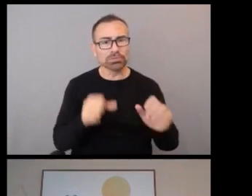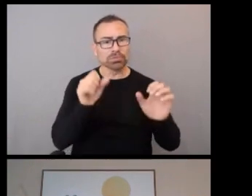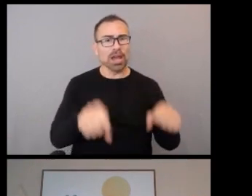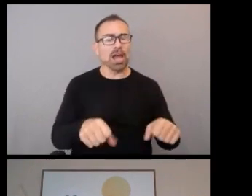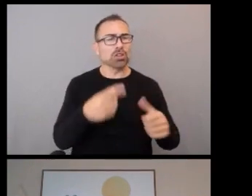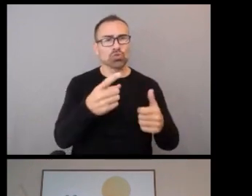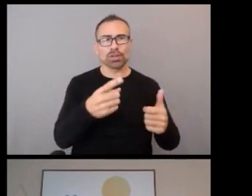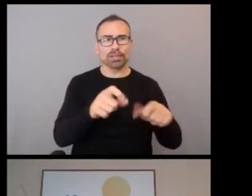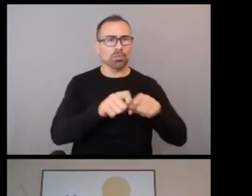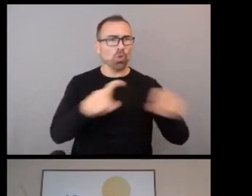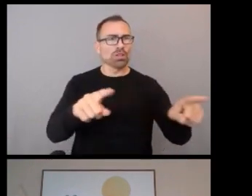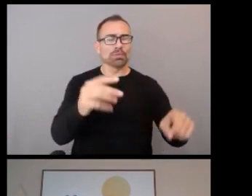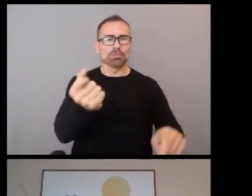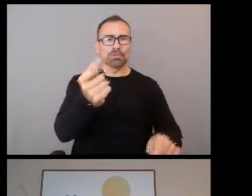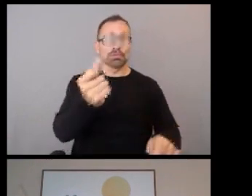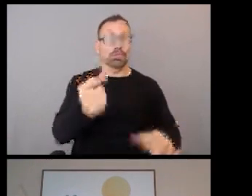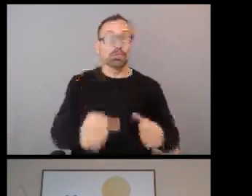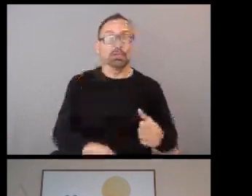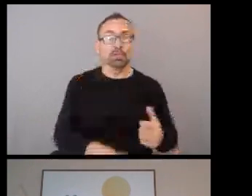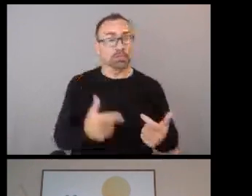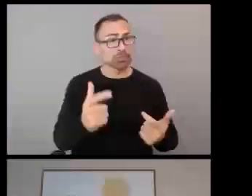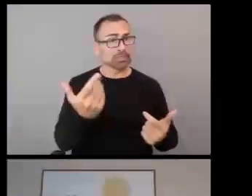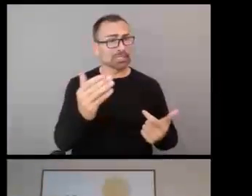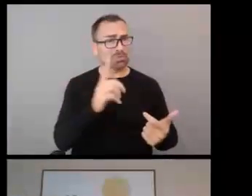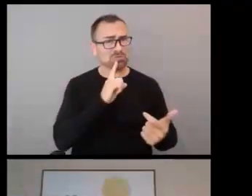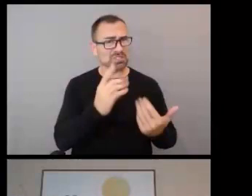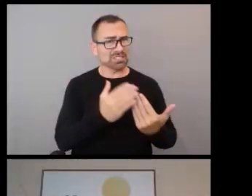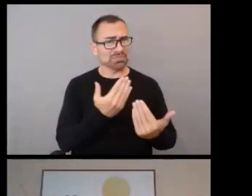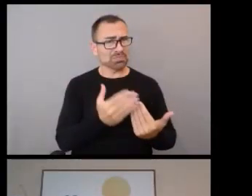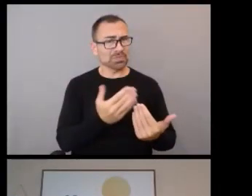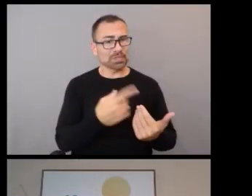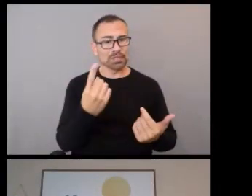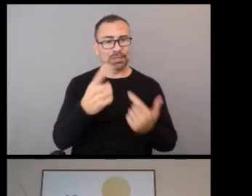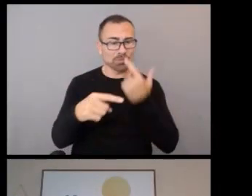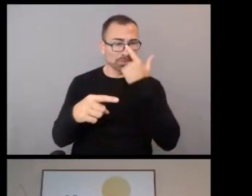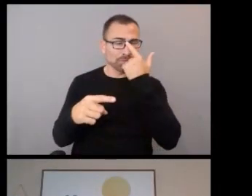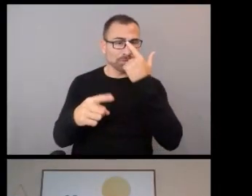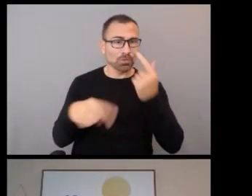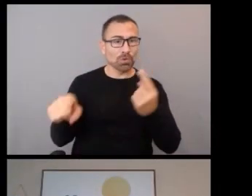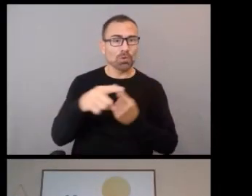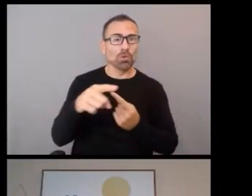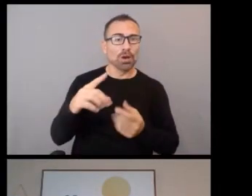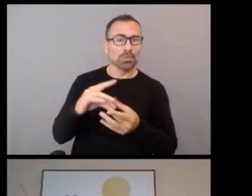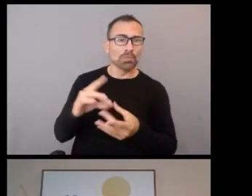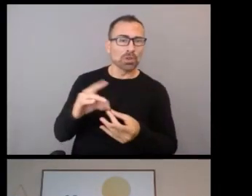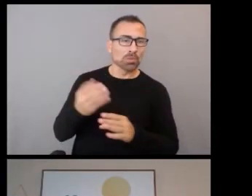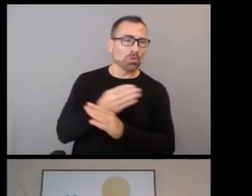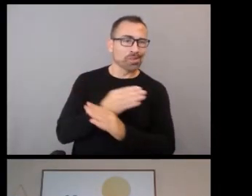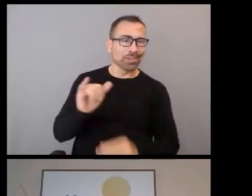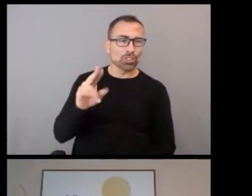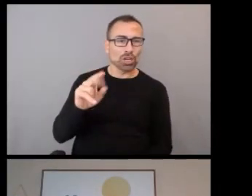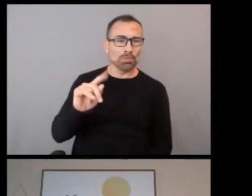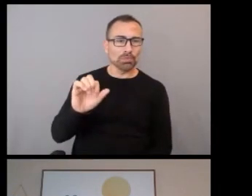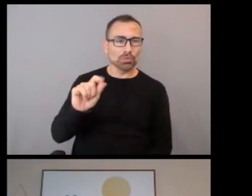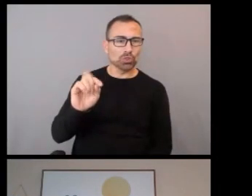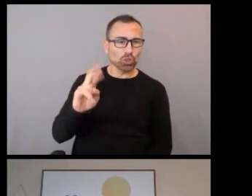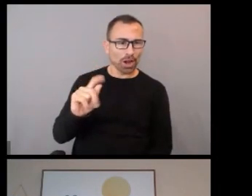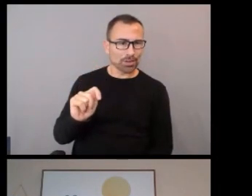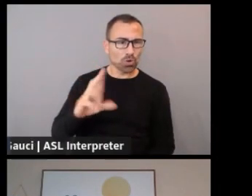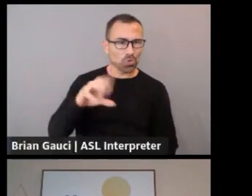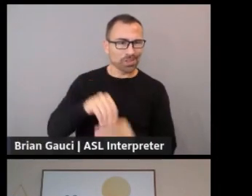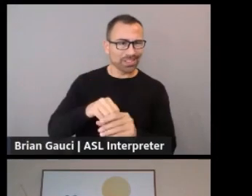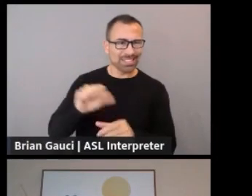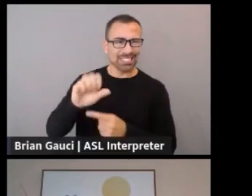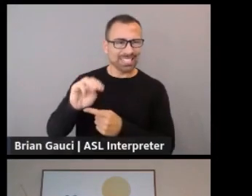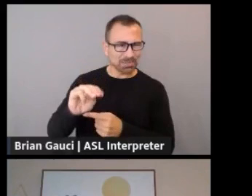something. And so it seems really easy, as someone mentioned as well with JumpStart here, to get moving in SageMaker. Any final